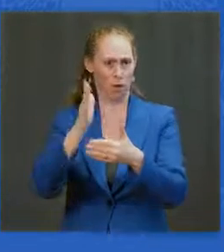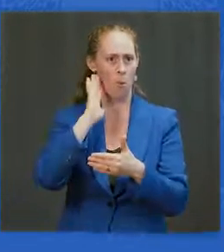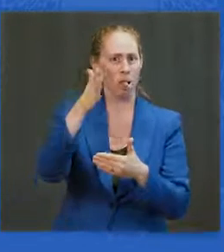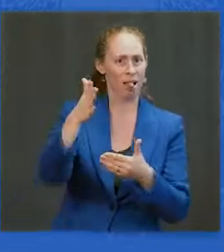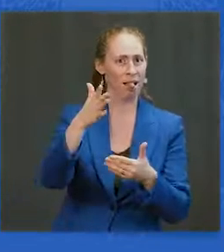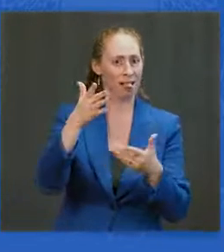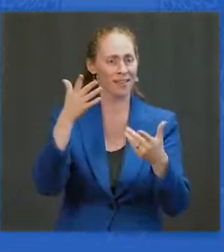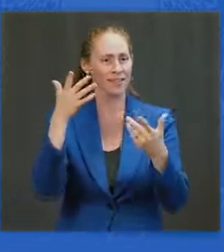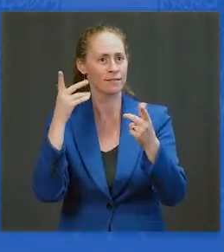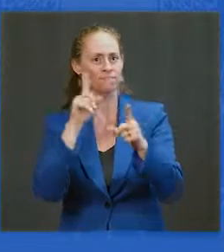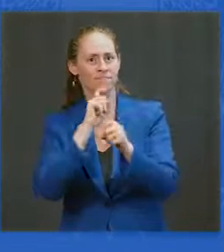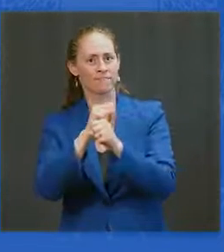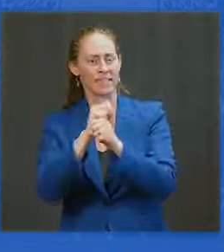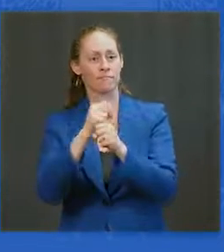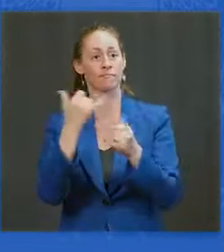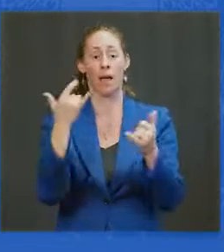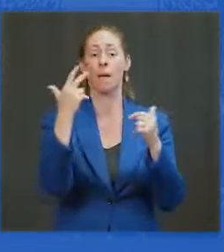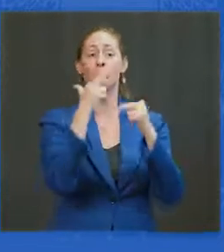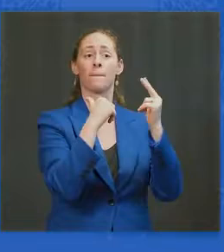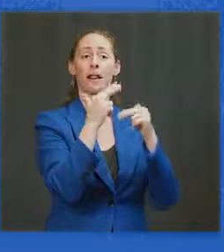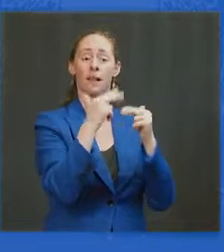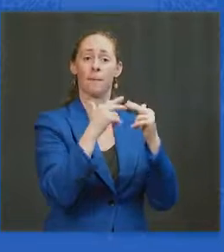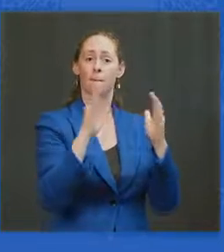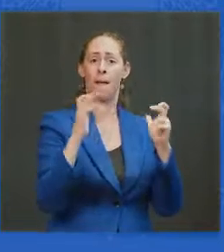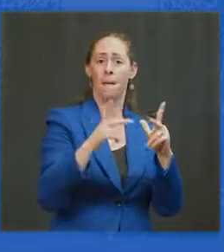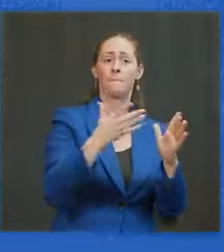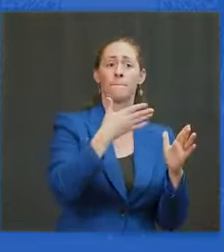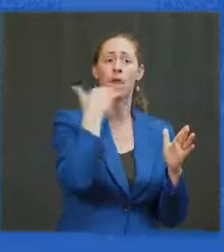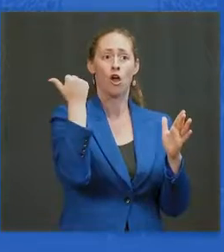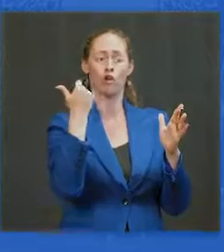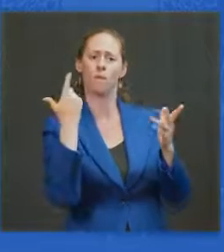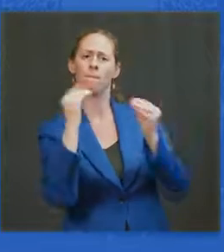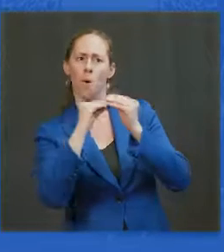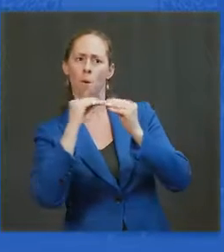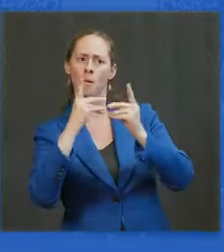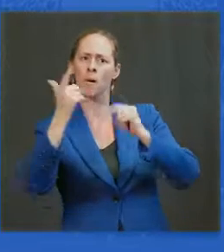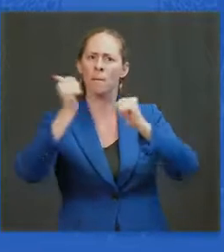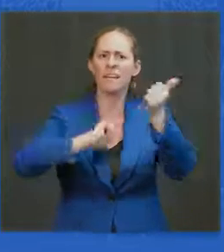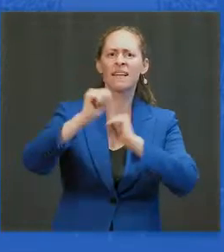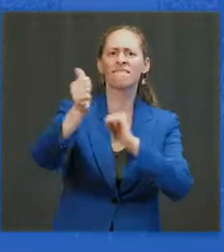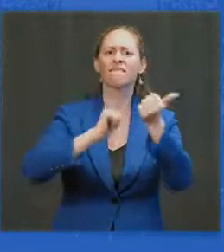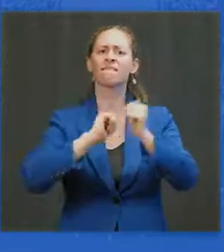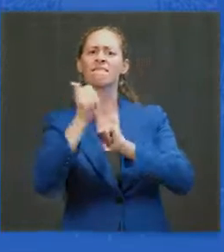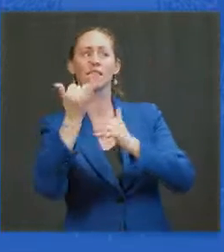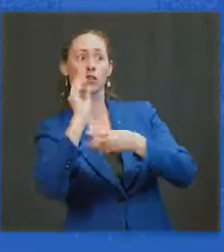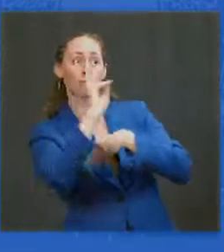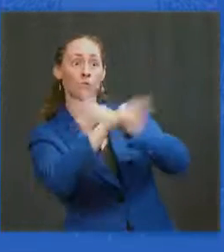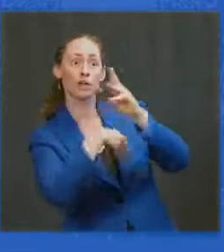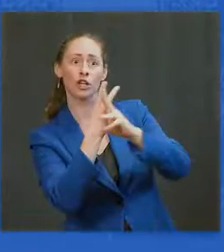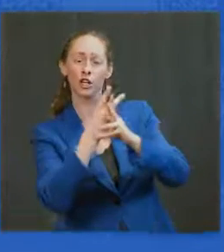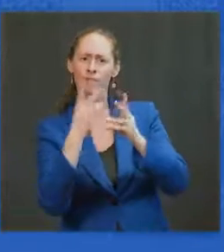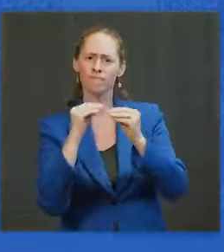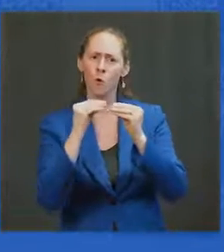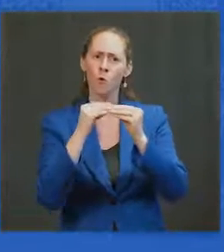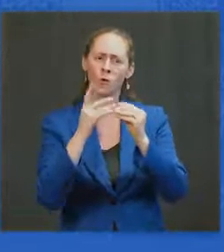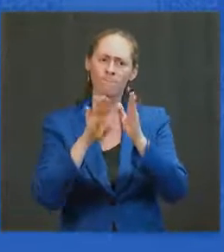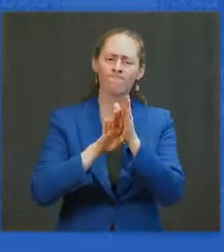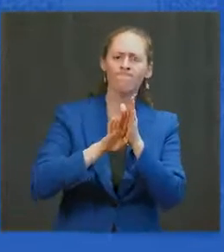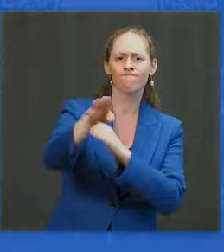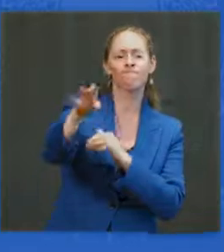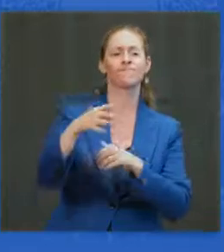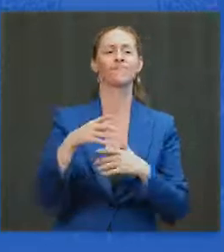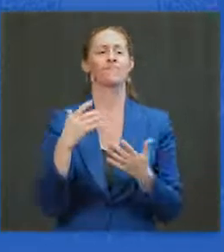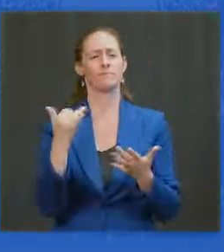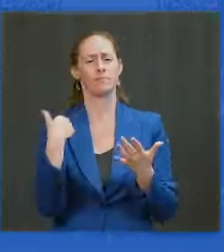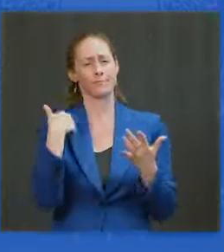and building an America that outcompetes the rest of the world. My goal is to build an economy from the bottom up and the middle out, not